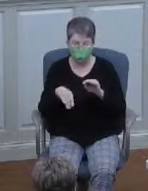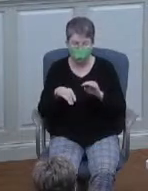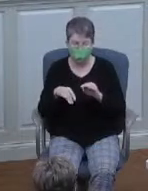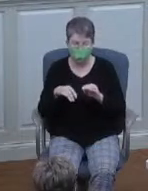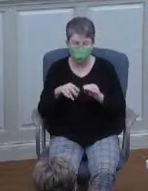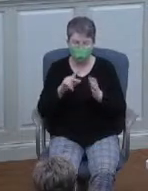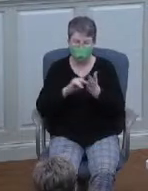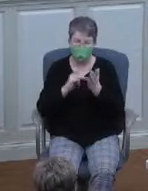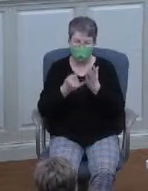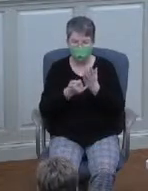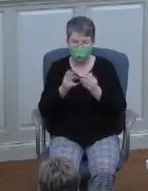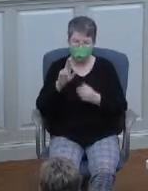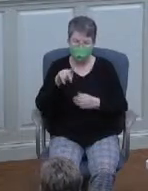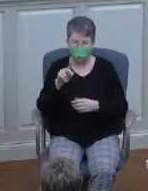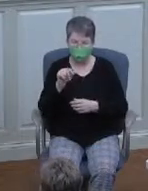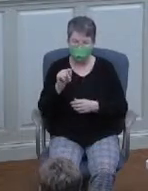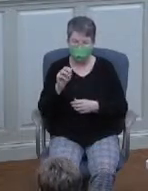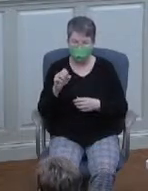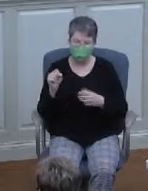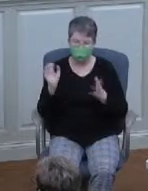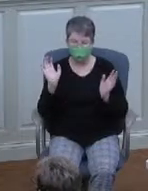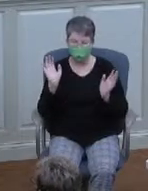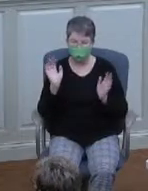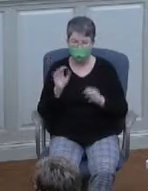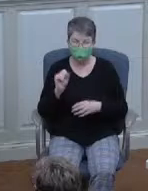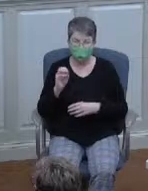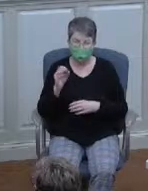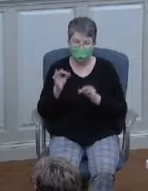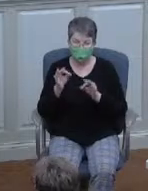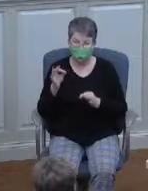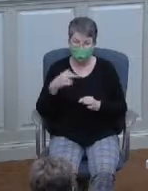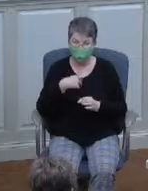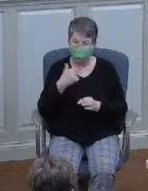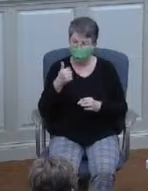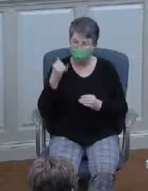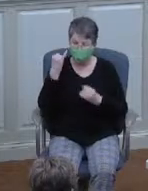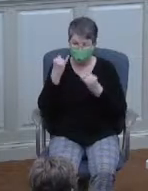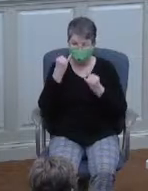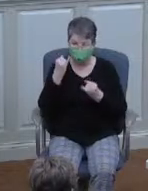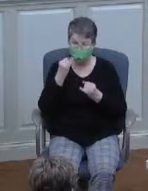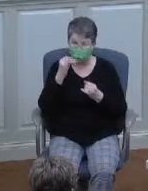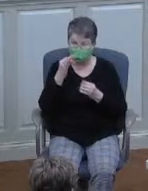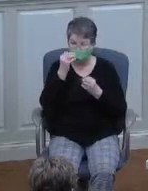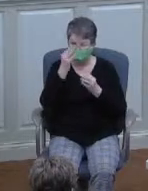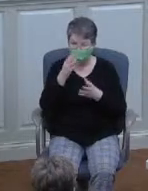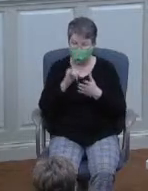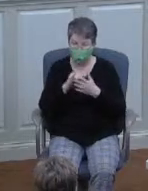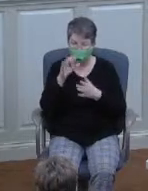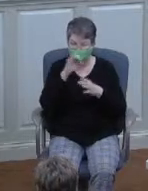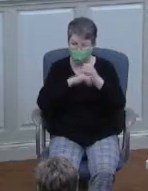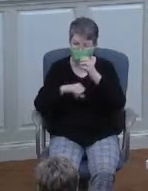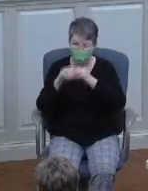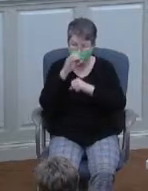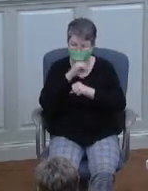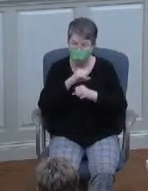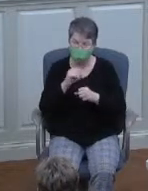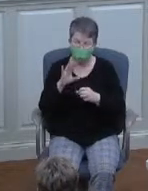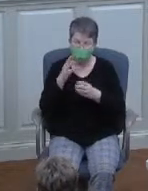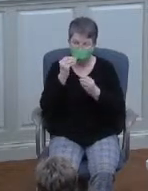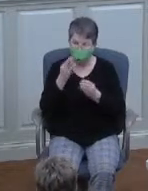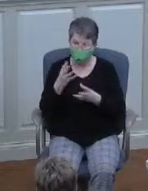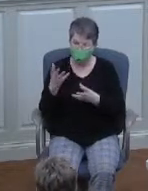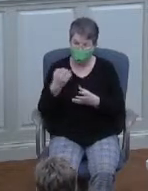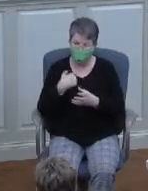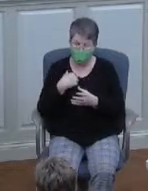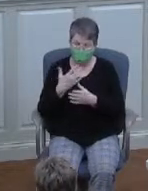project updates on a commission meeting agenda, right? And so if y'all have any other ideas of information that is missing, or information you want us to